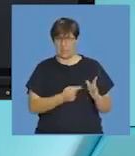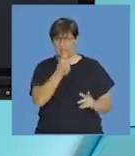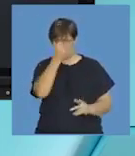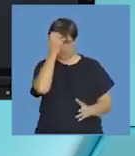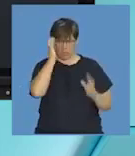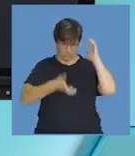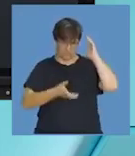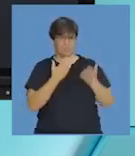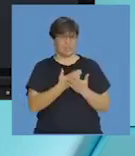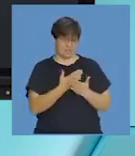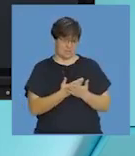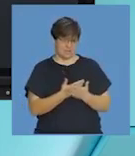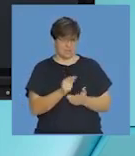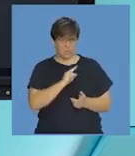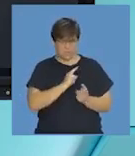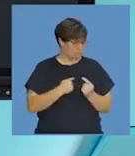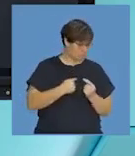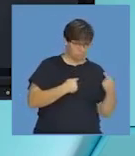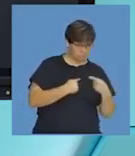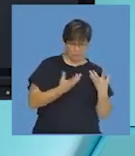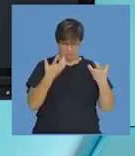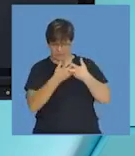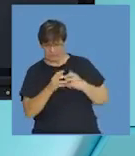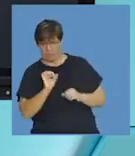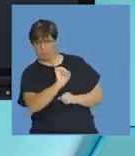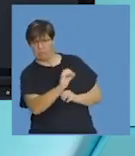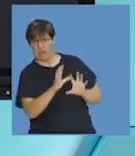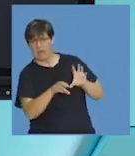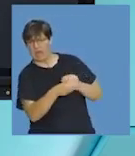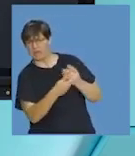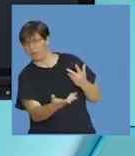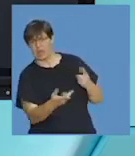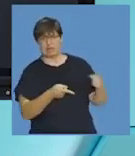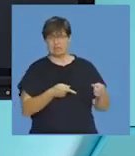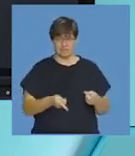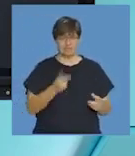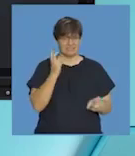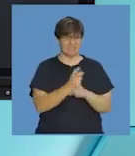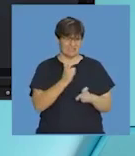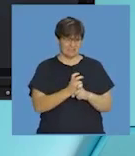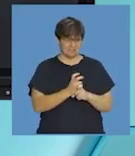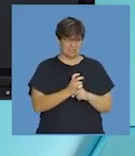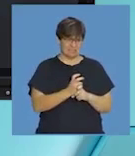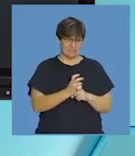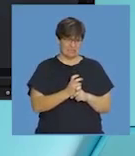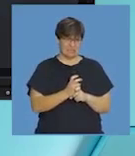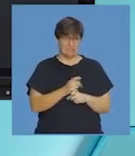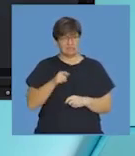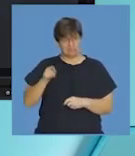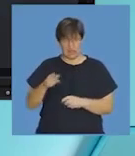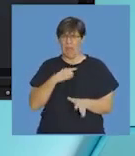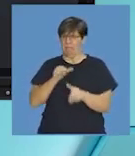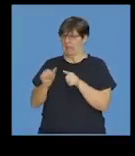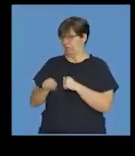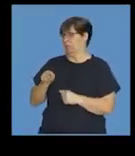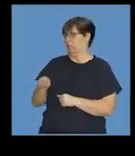a little confused as to what goes where and what belongs where, and it gets complicated. This is just